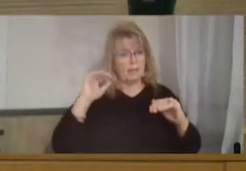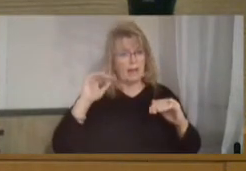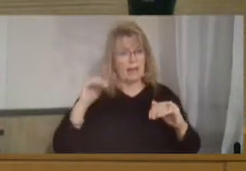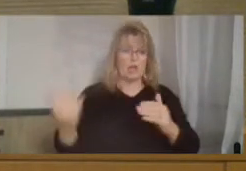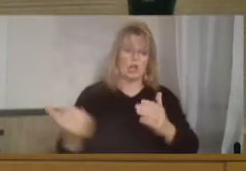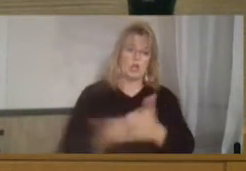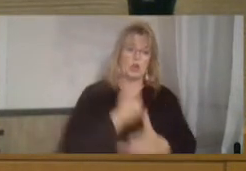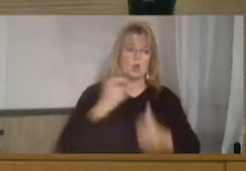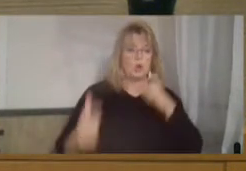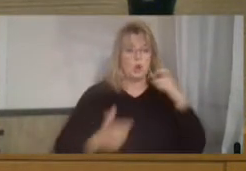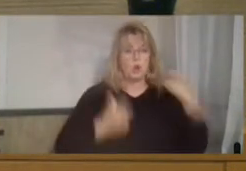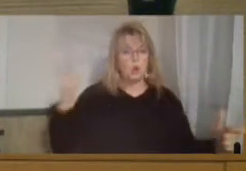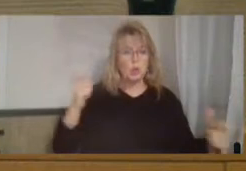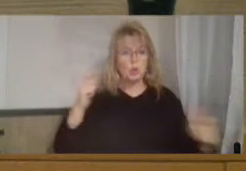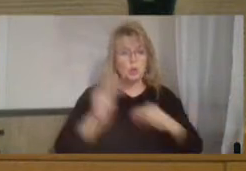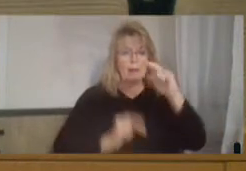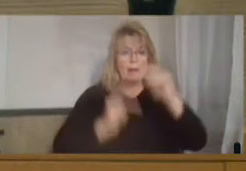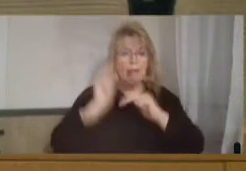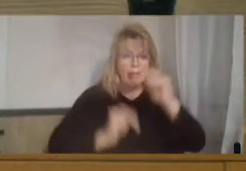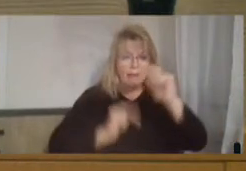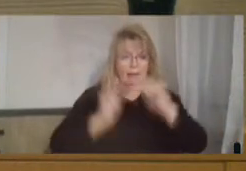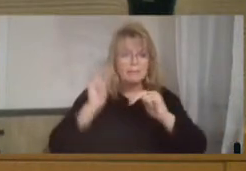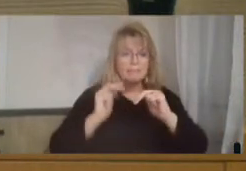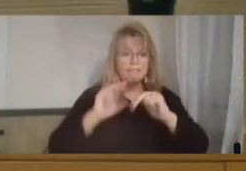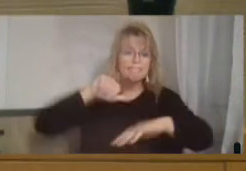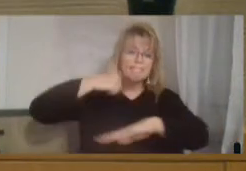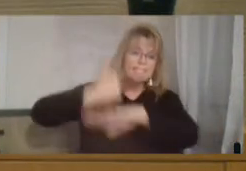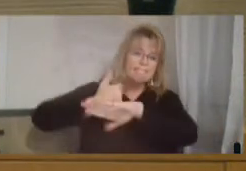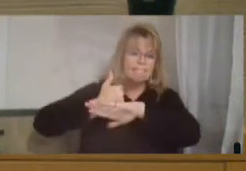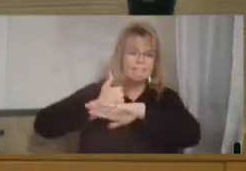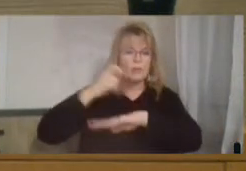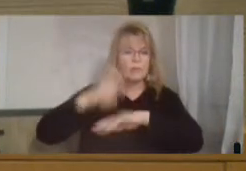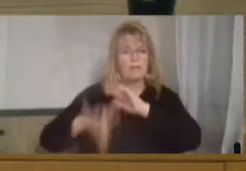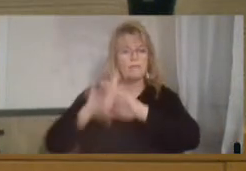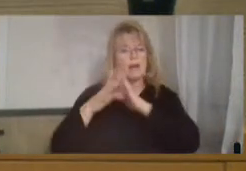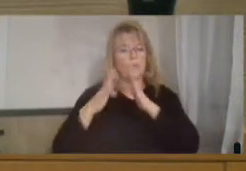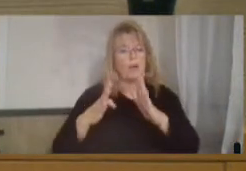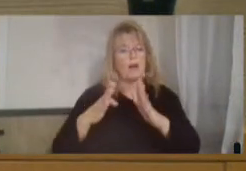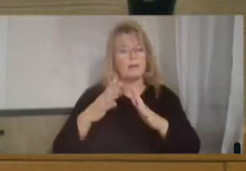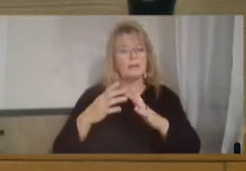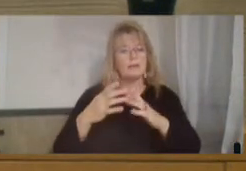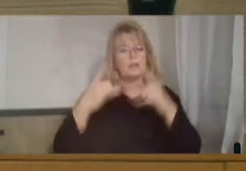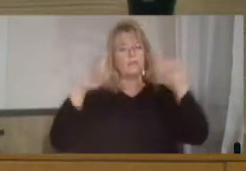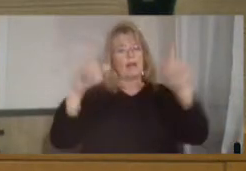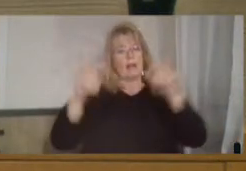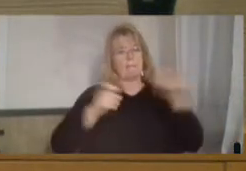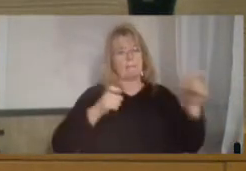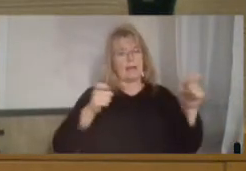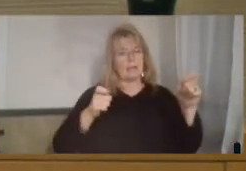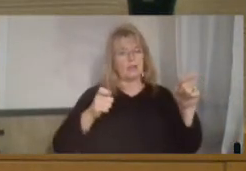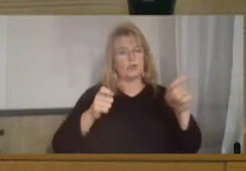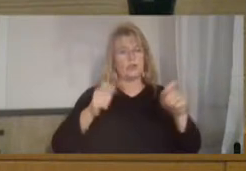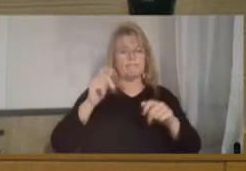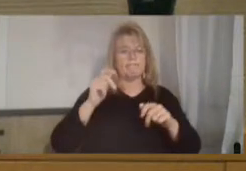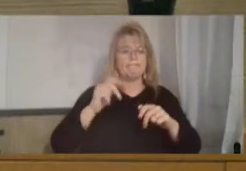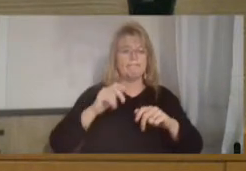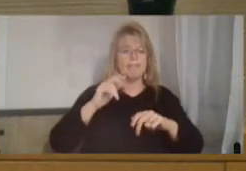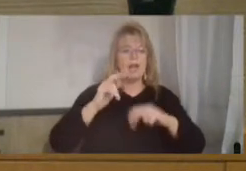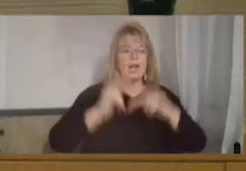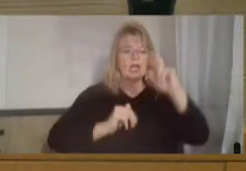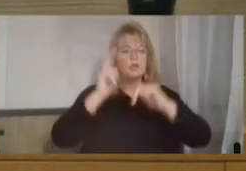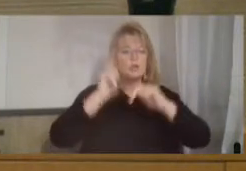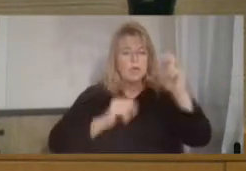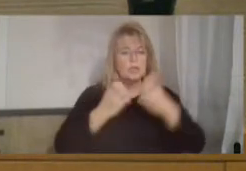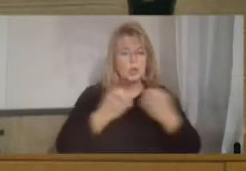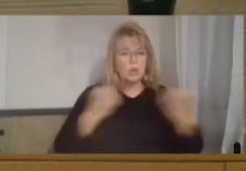huge building is built, you're going to have to find a way to effectively manage all the construction equipment and find parking